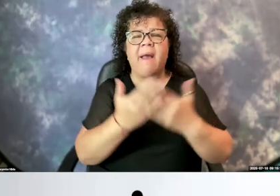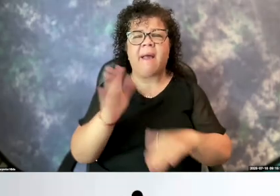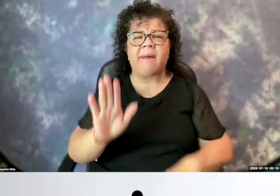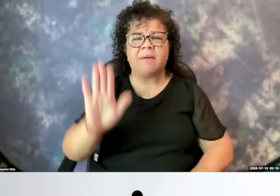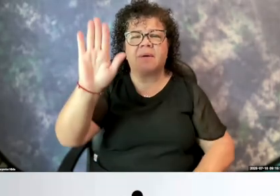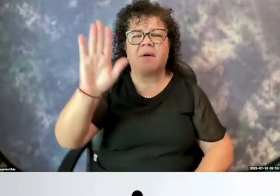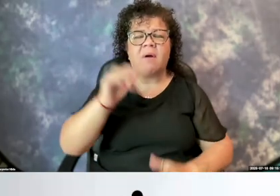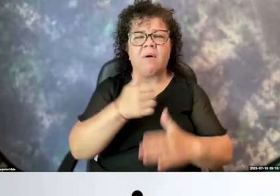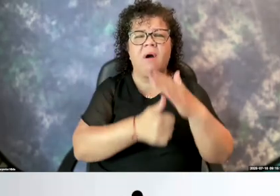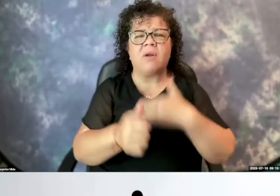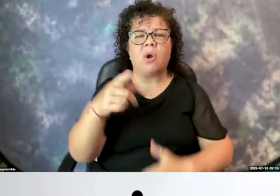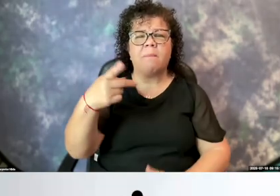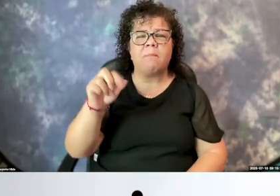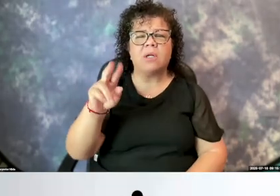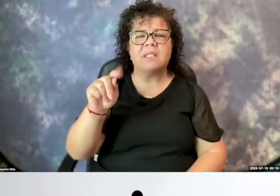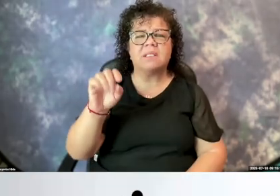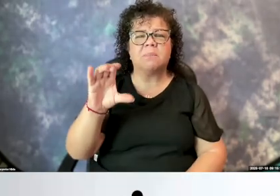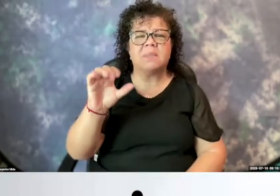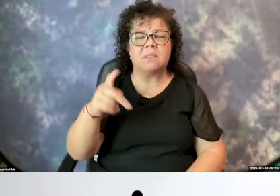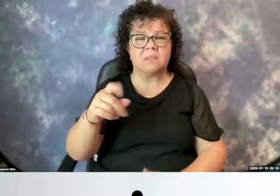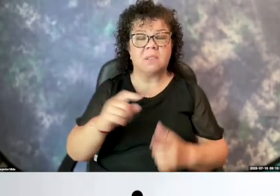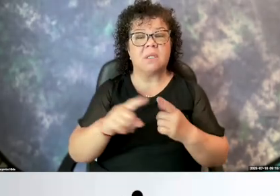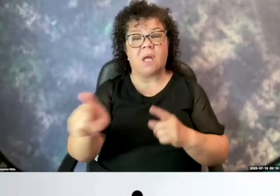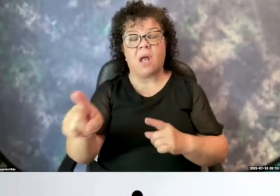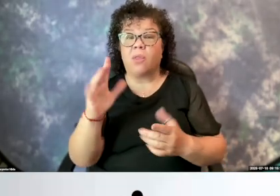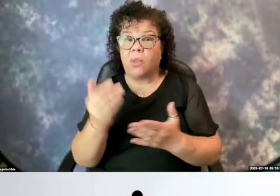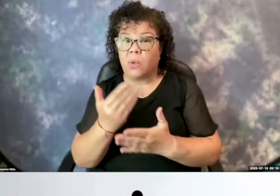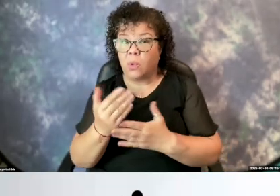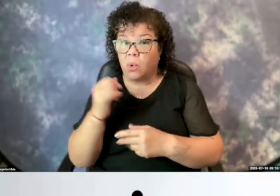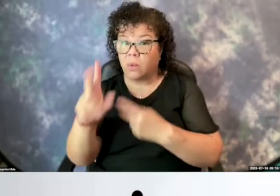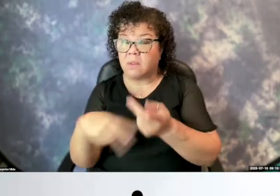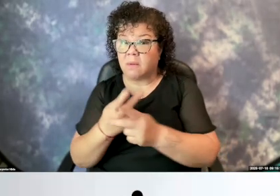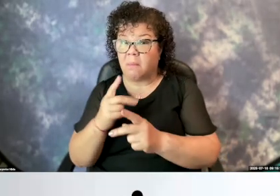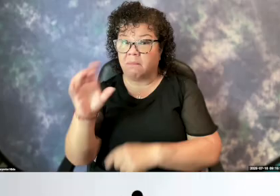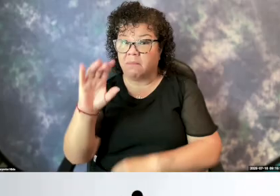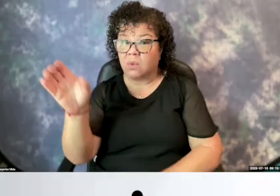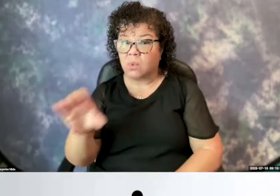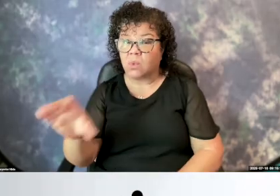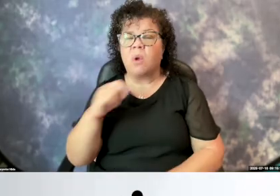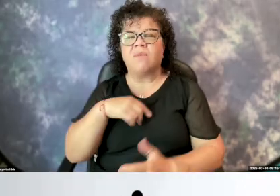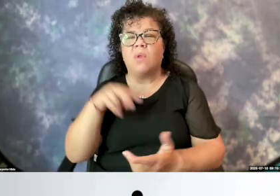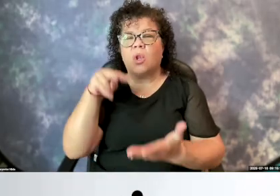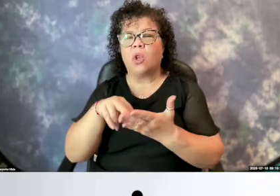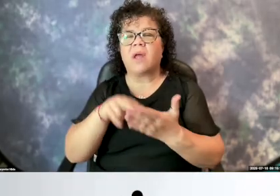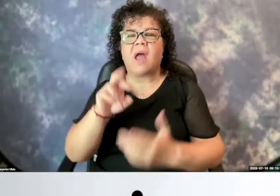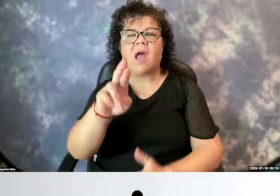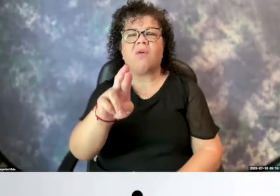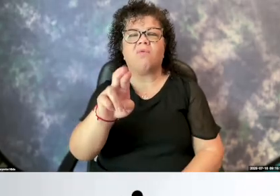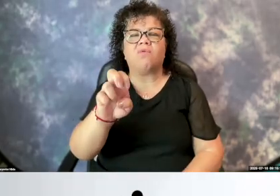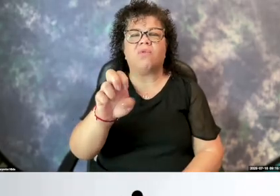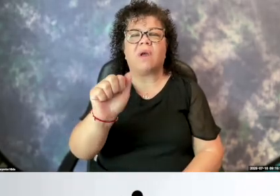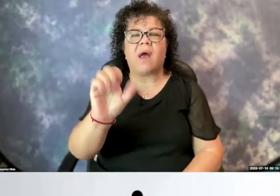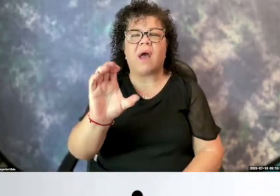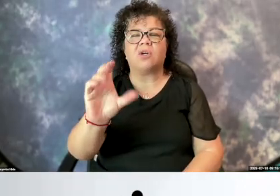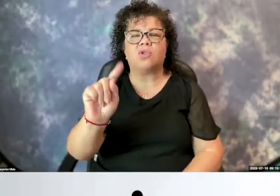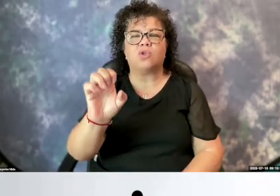please click on the Raise Hand option on the Zoom navigation bar under the Participants tab. If you are using an updated version of Zoom,